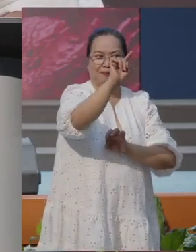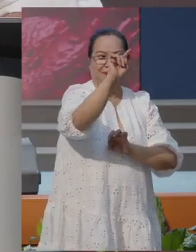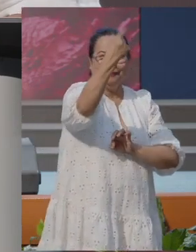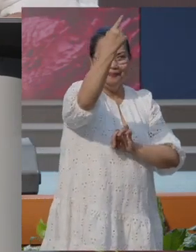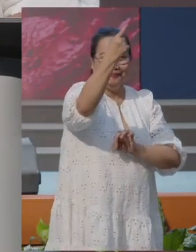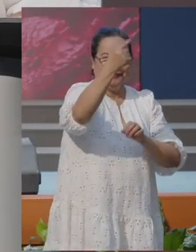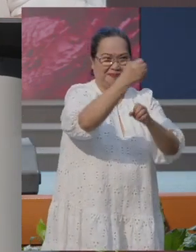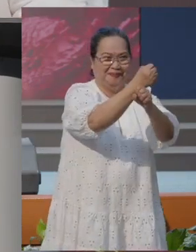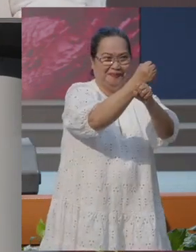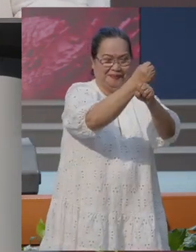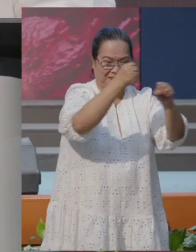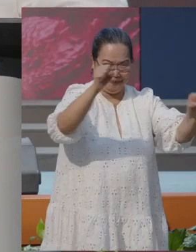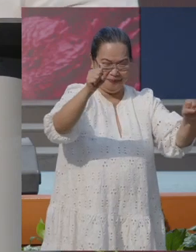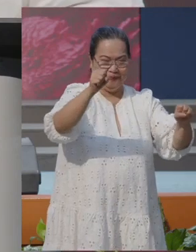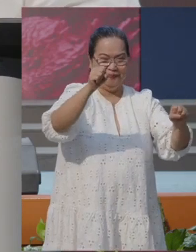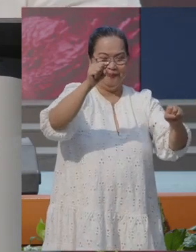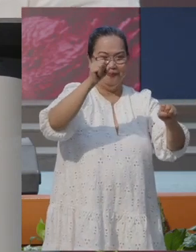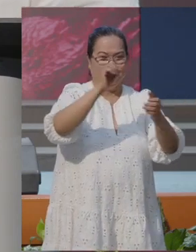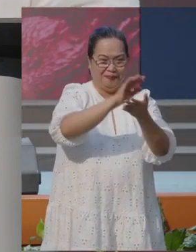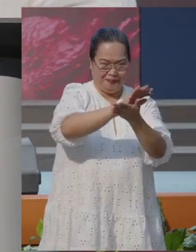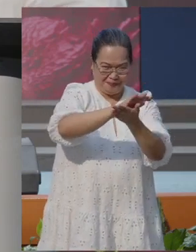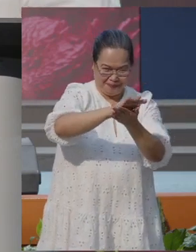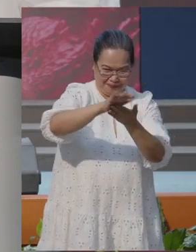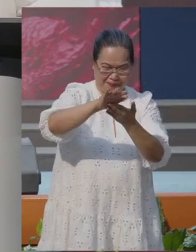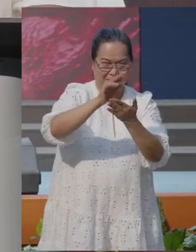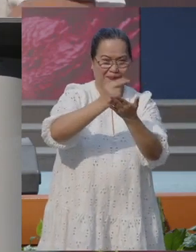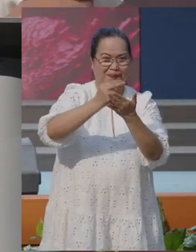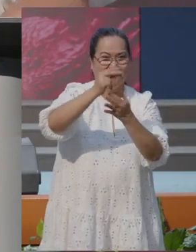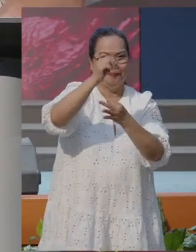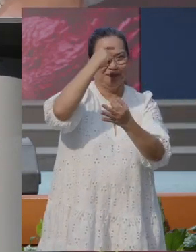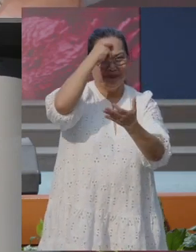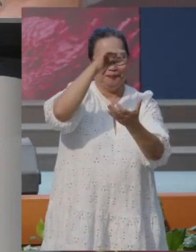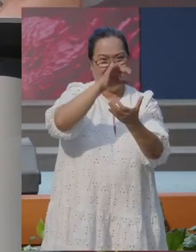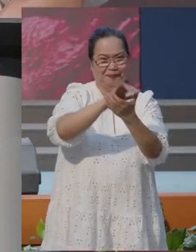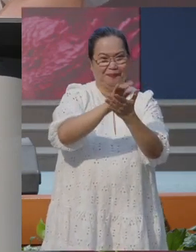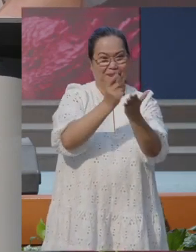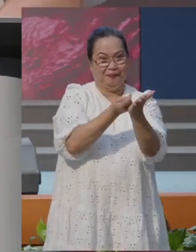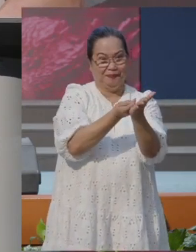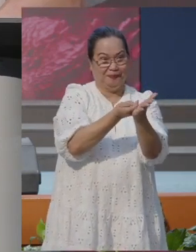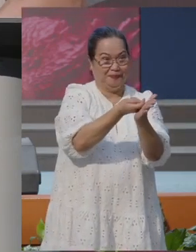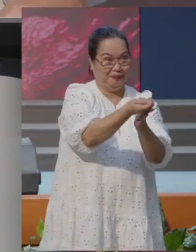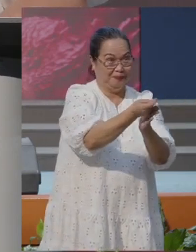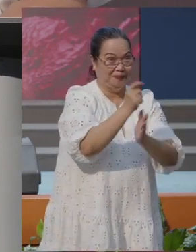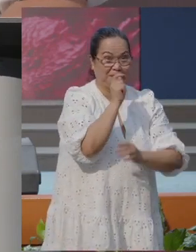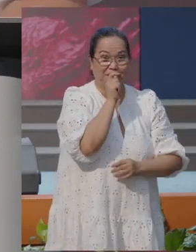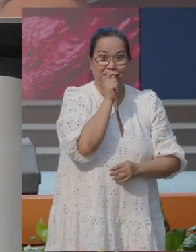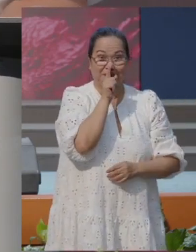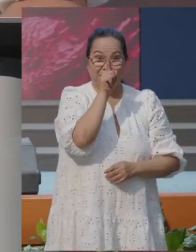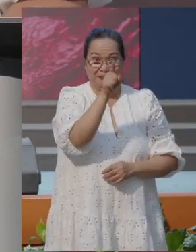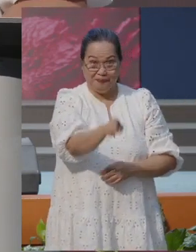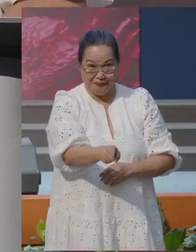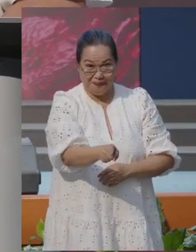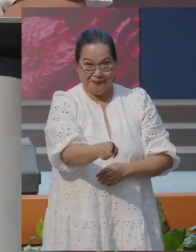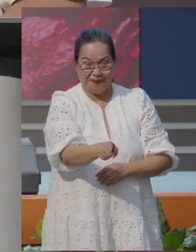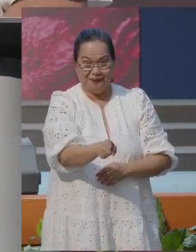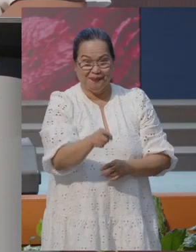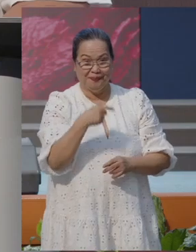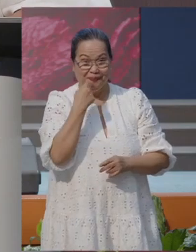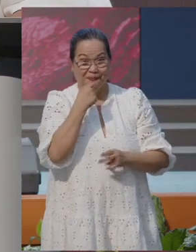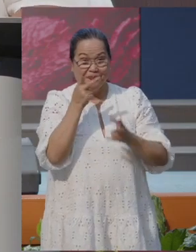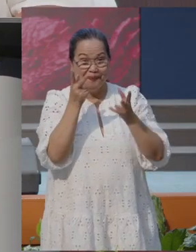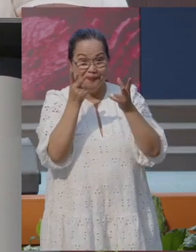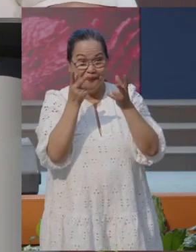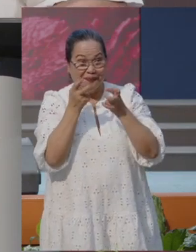to be saved through the sanctification by the Spirit and belief in the truth. Those who hear ay yung